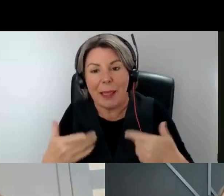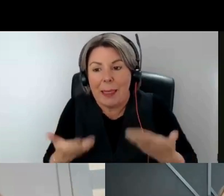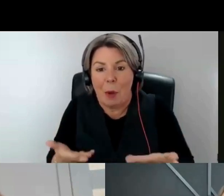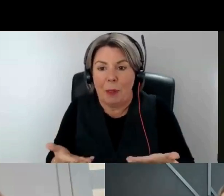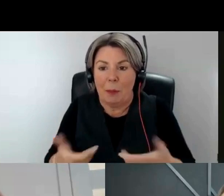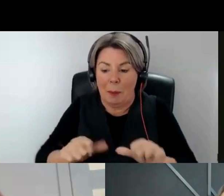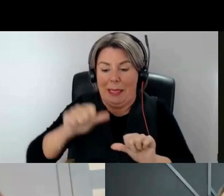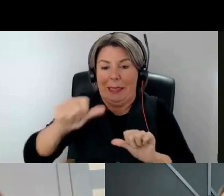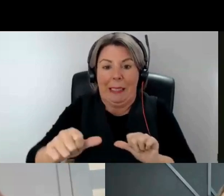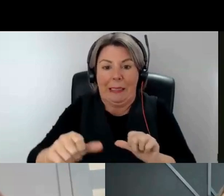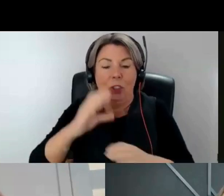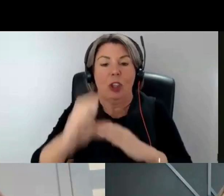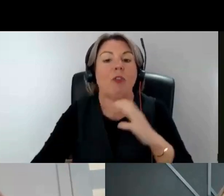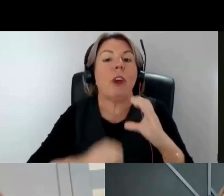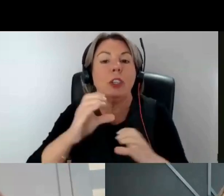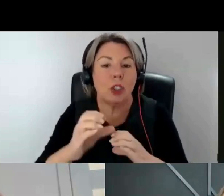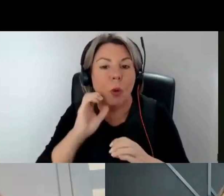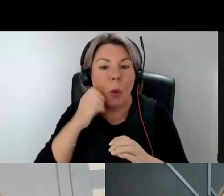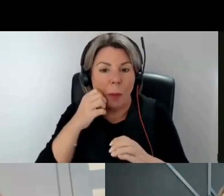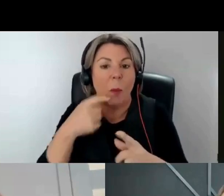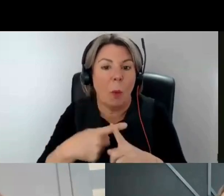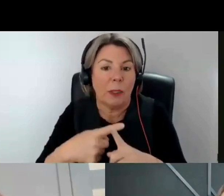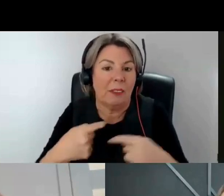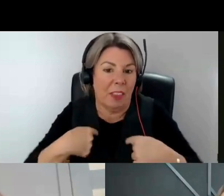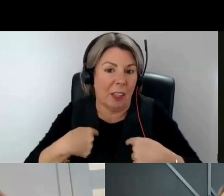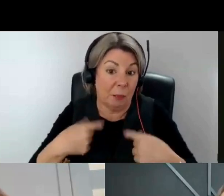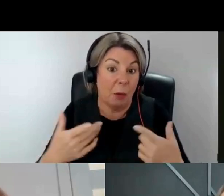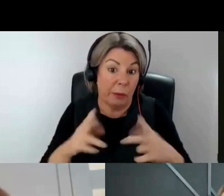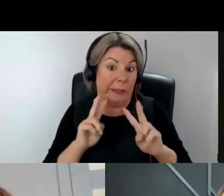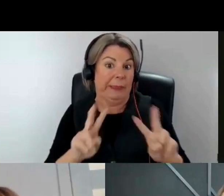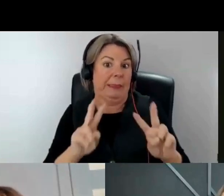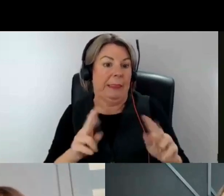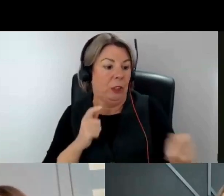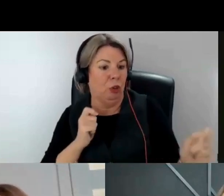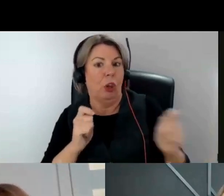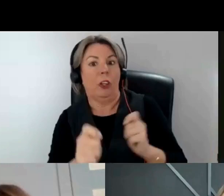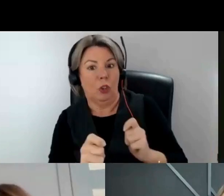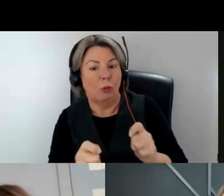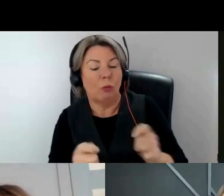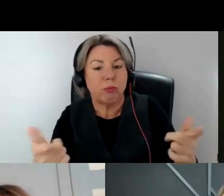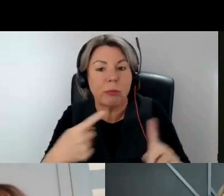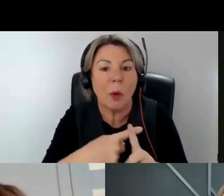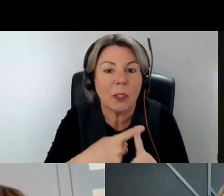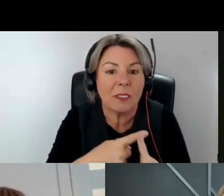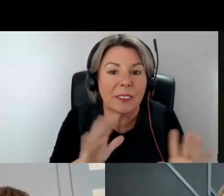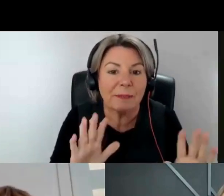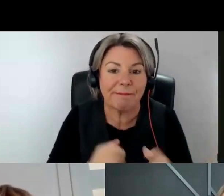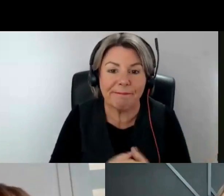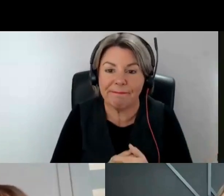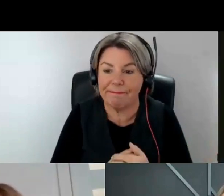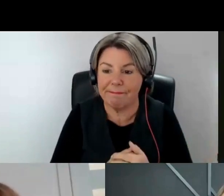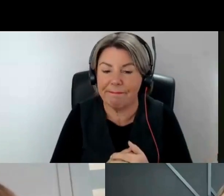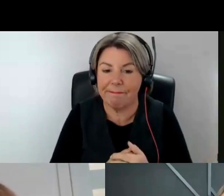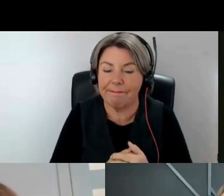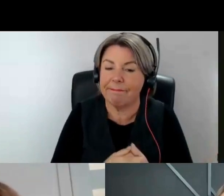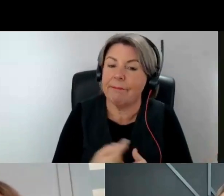rather than us. But we've got to be positive about the movement that is starting to happen. Thanks very much, both. And then